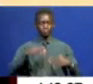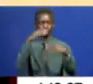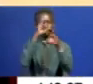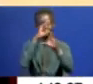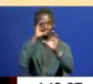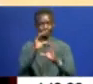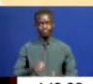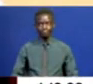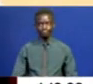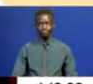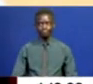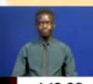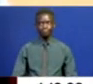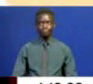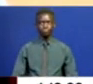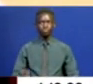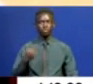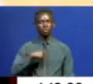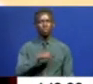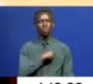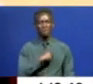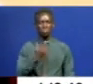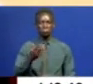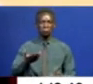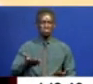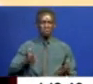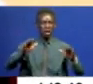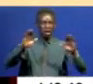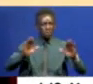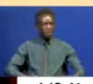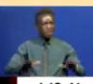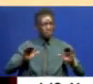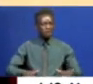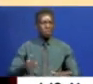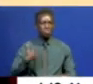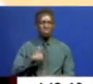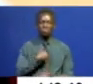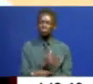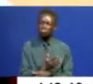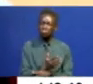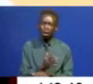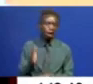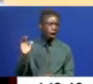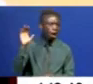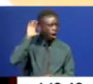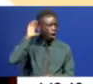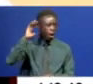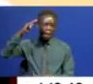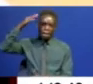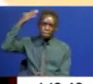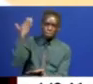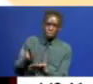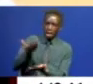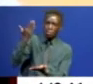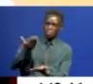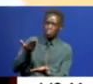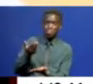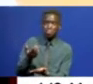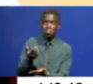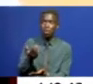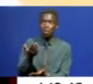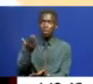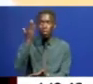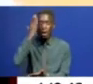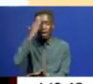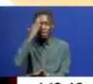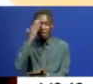Si kuatu hapa chini tusikia sauti ya kugonga kitu kama ni kama mkeka imeanguka. Sasa juu gari ilikuwa imefunika pale, hakuna vile